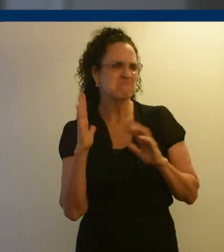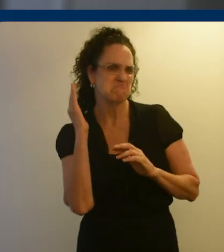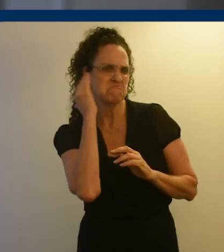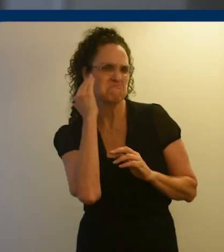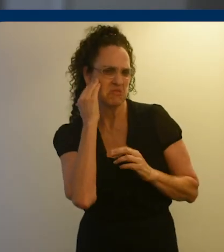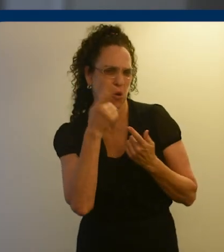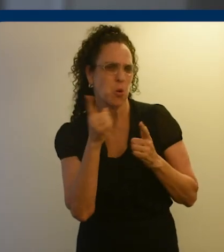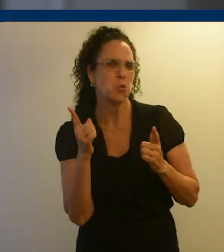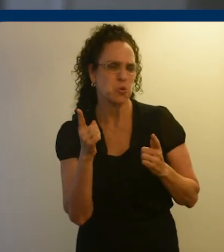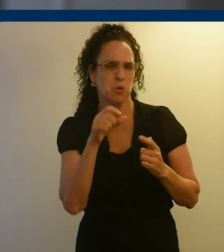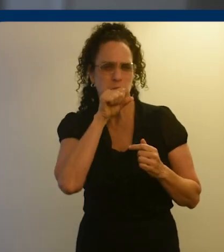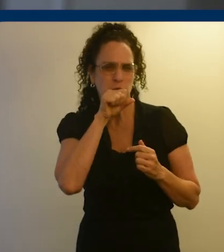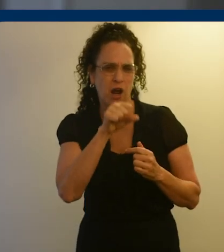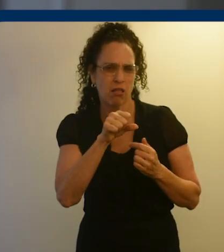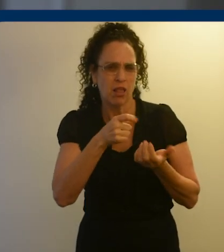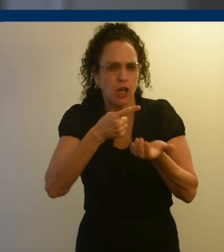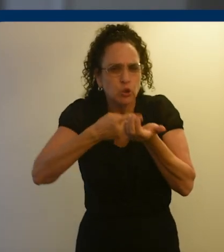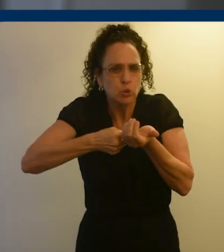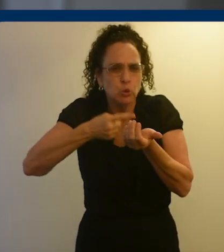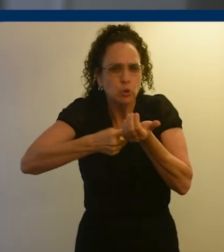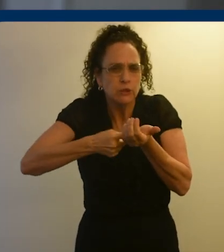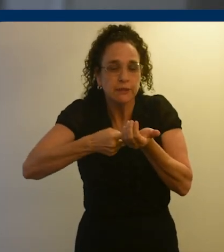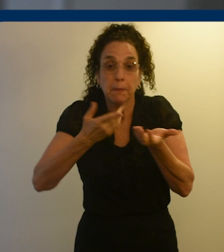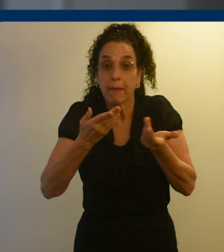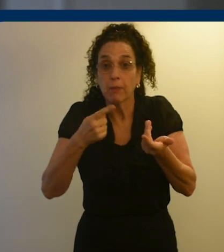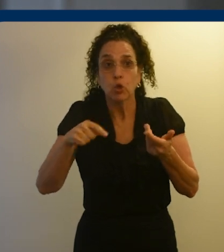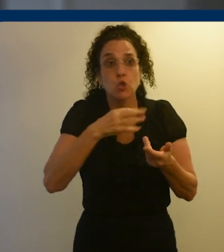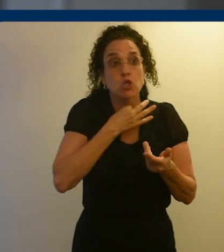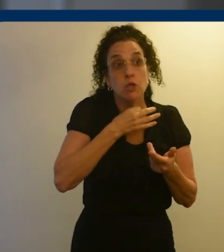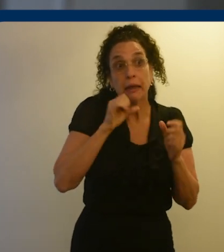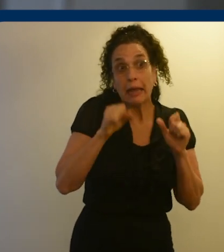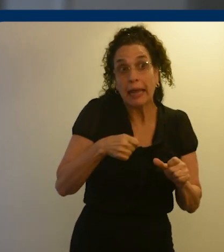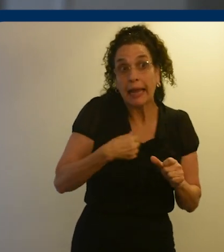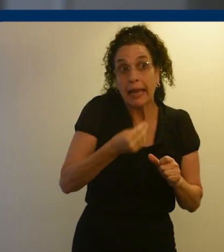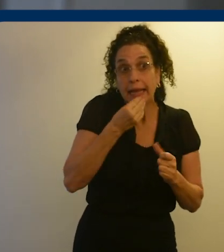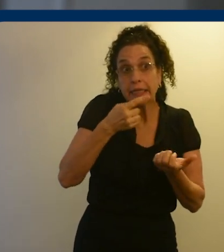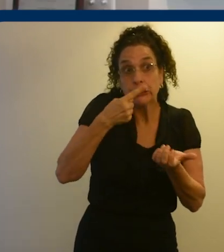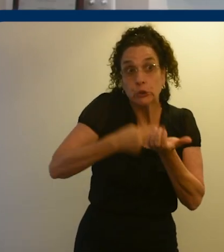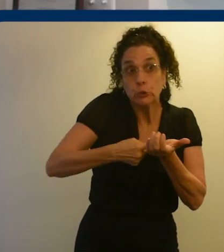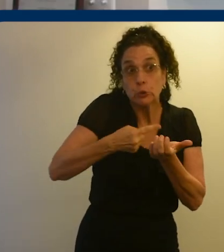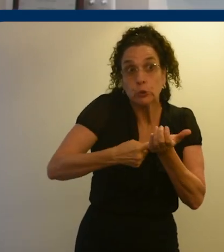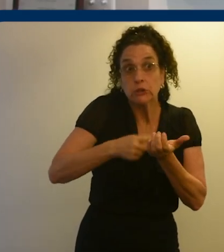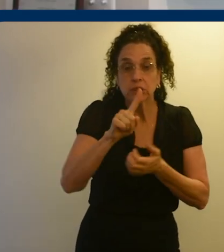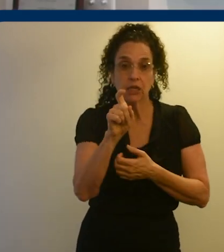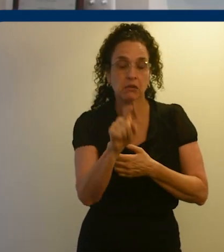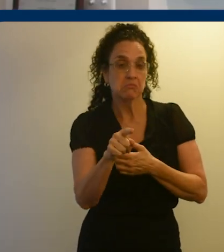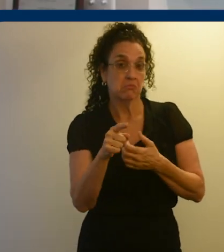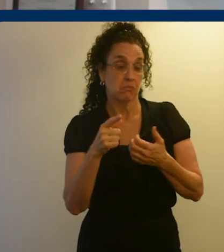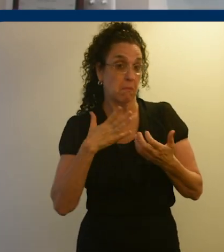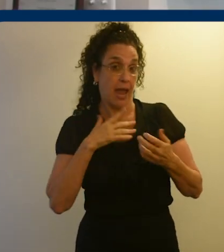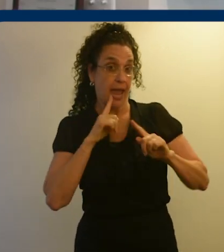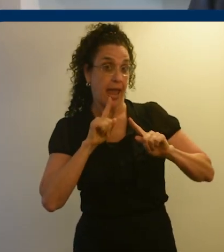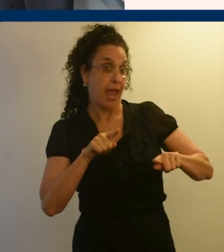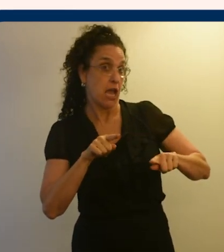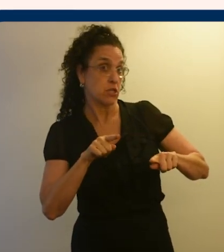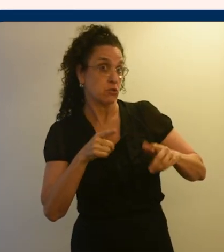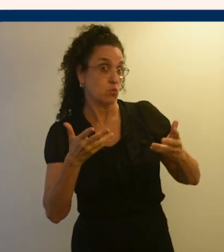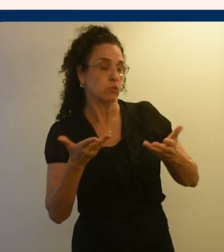I know you like sushi, and you may be wondering, can I eat it? Well, the answer is